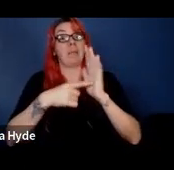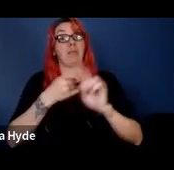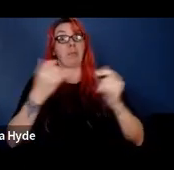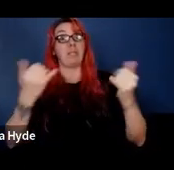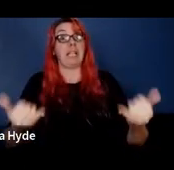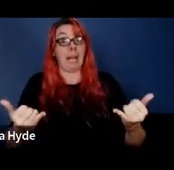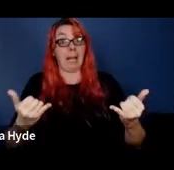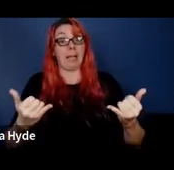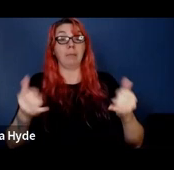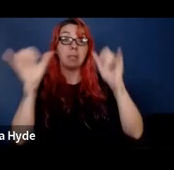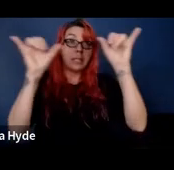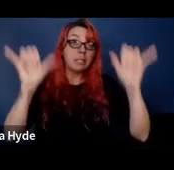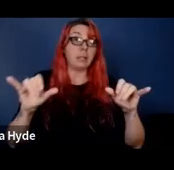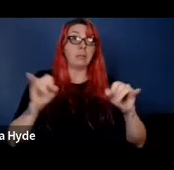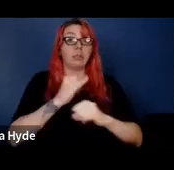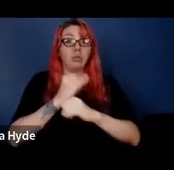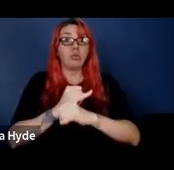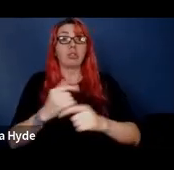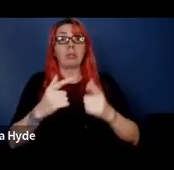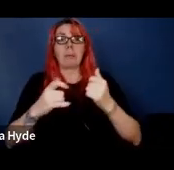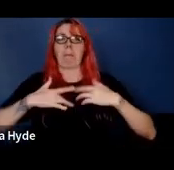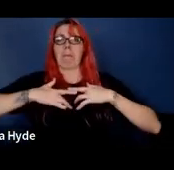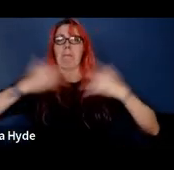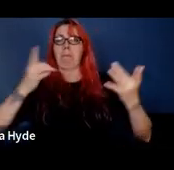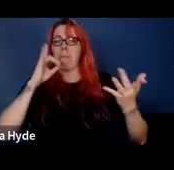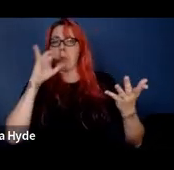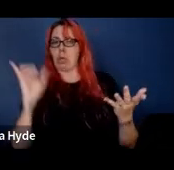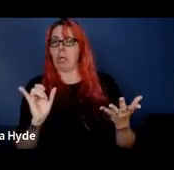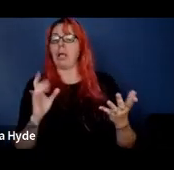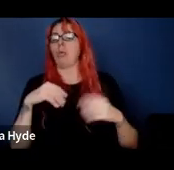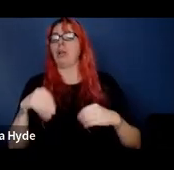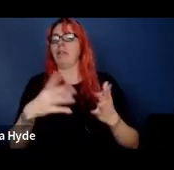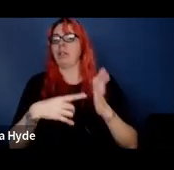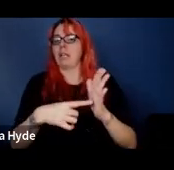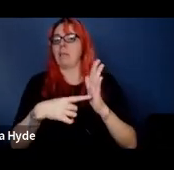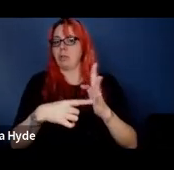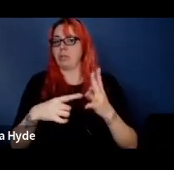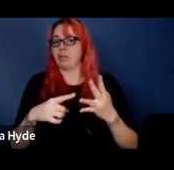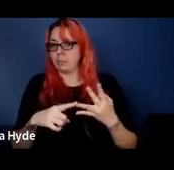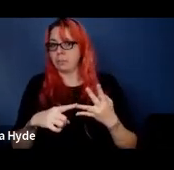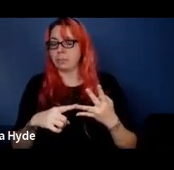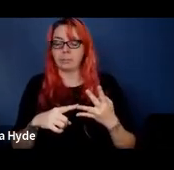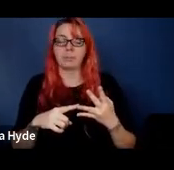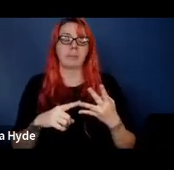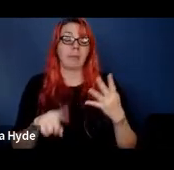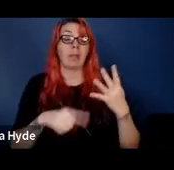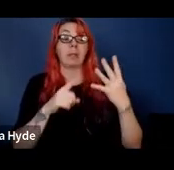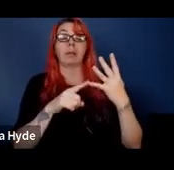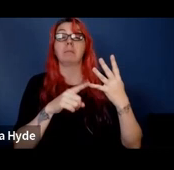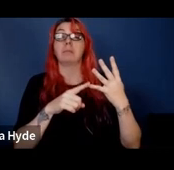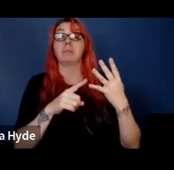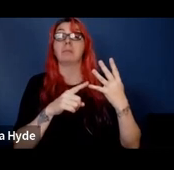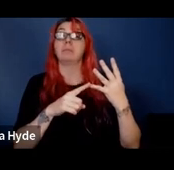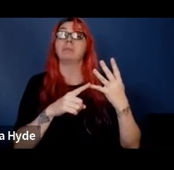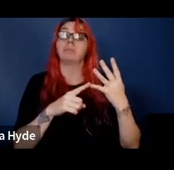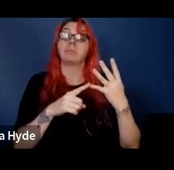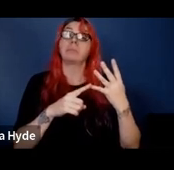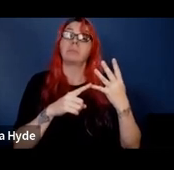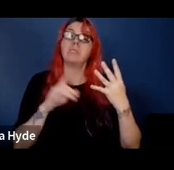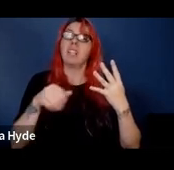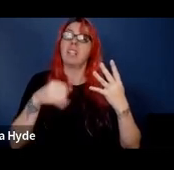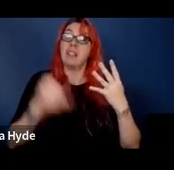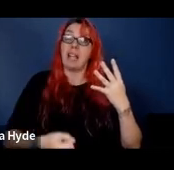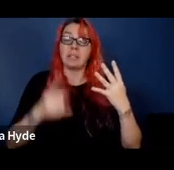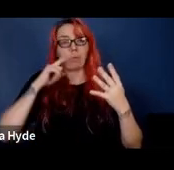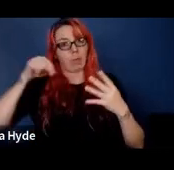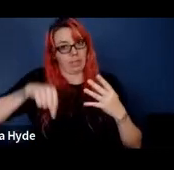at over the last little while. And so we'll give you at least one key example of that later on in the session. And then a chance for you sort of as a part of the wrap up for this